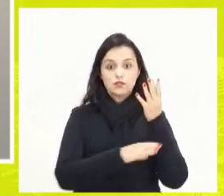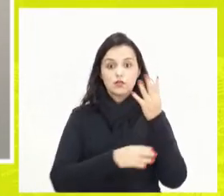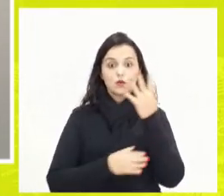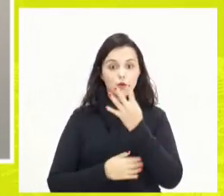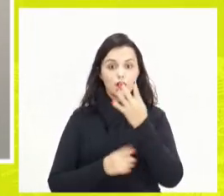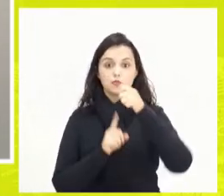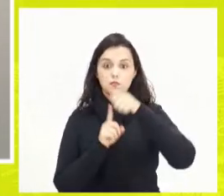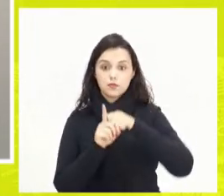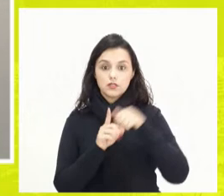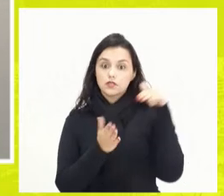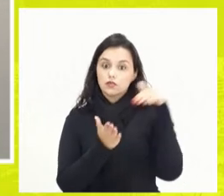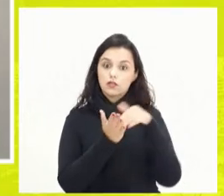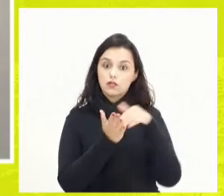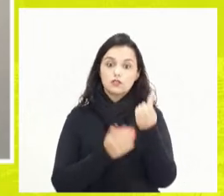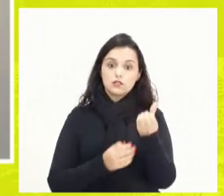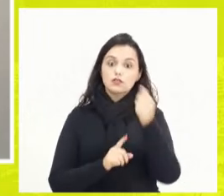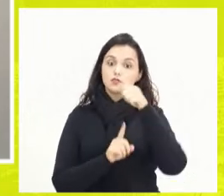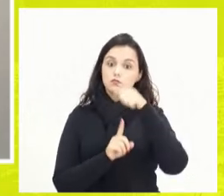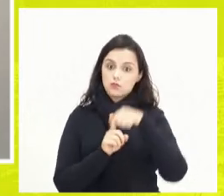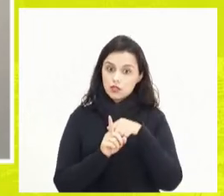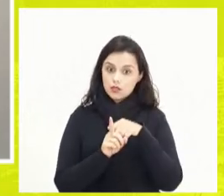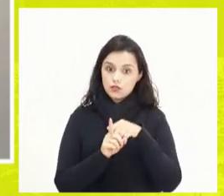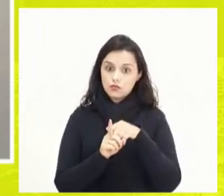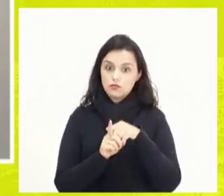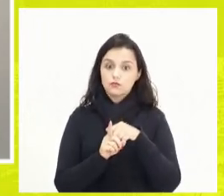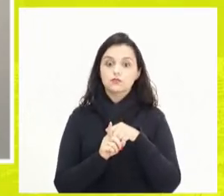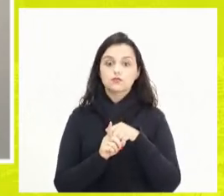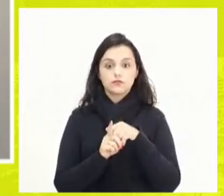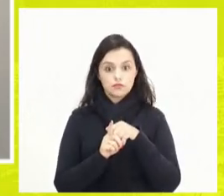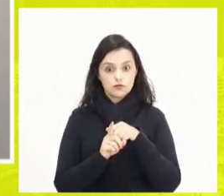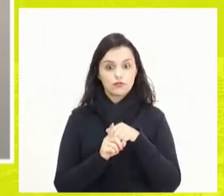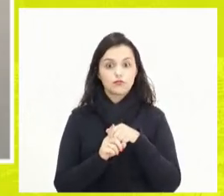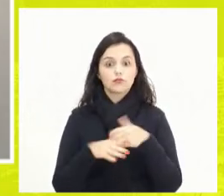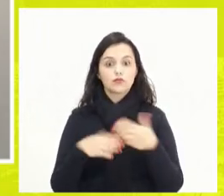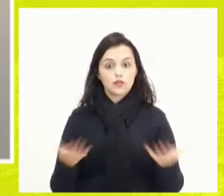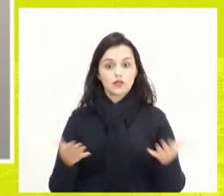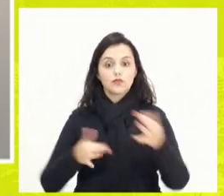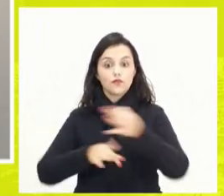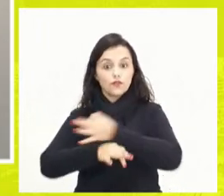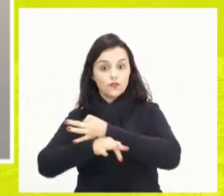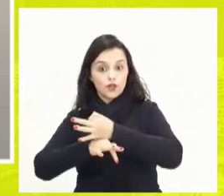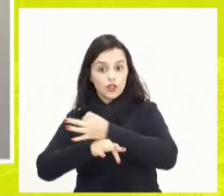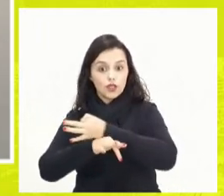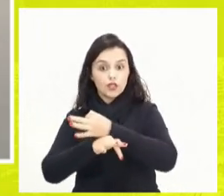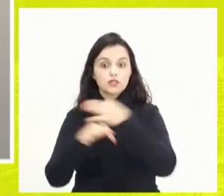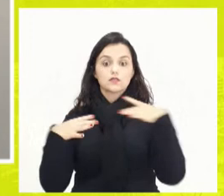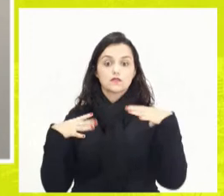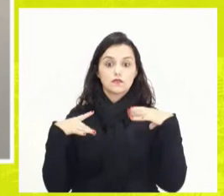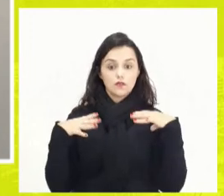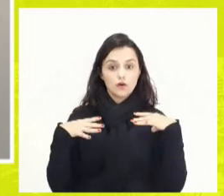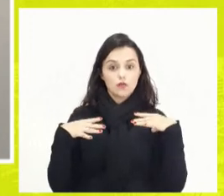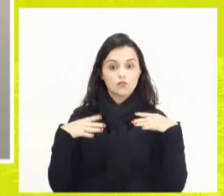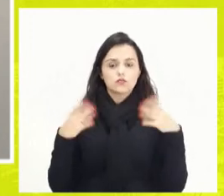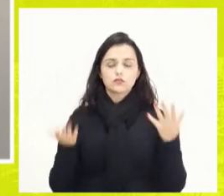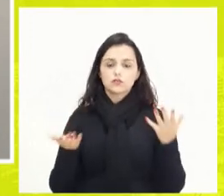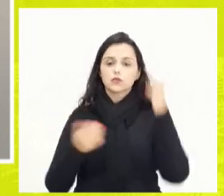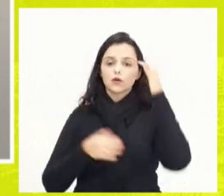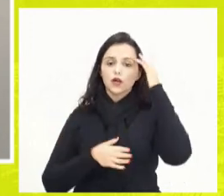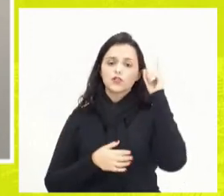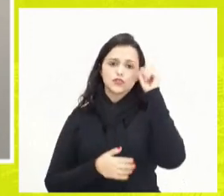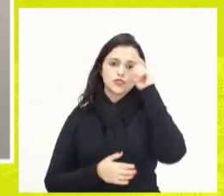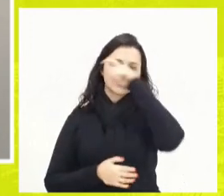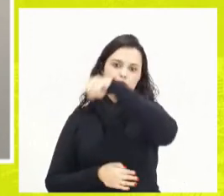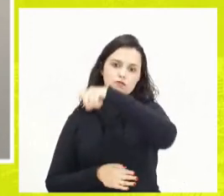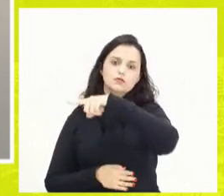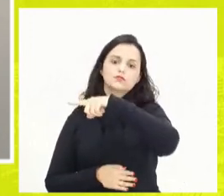six months or the who can uh you know get days off together with vacation time so it's really